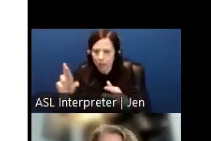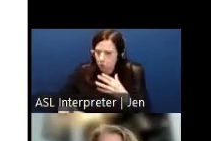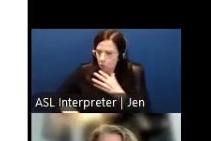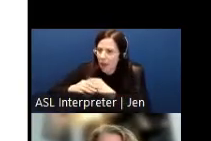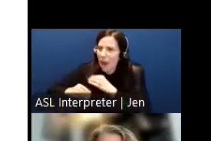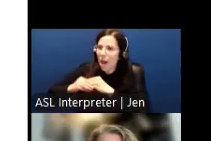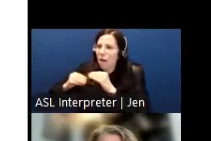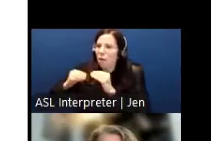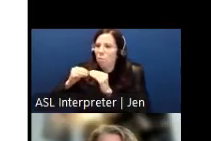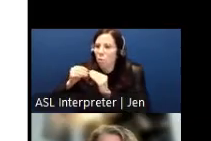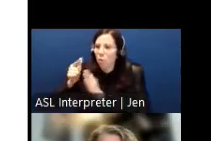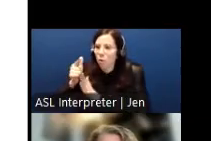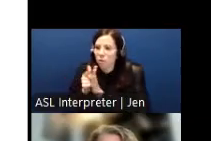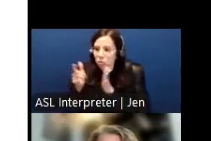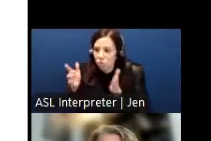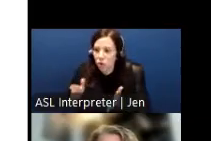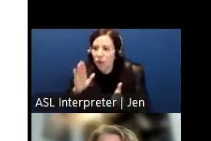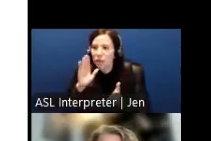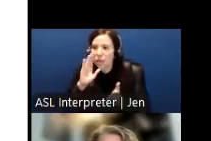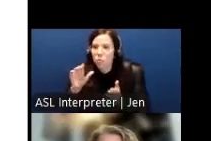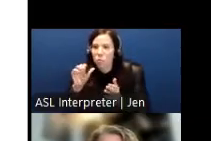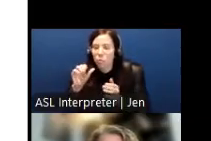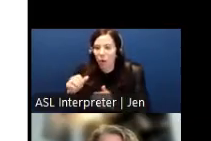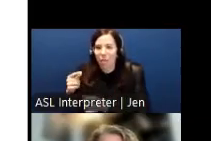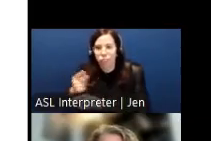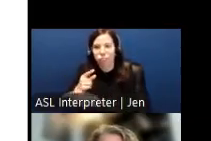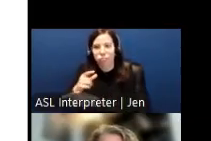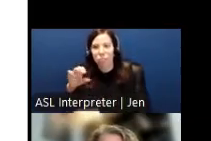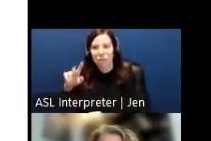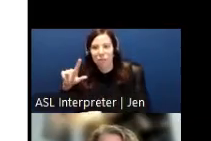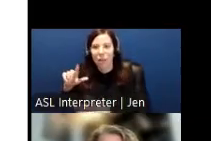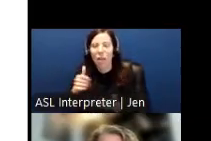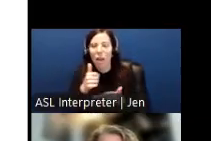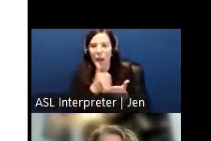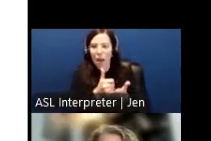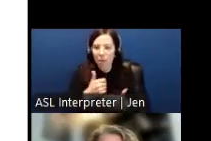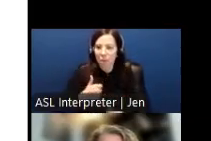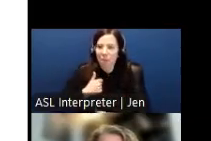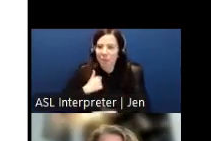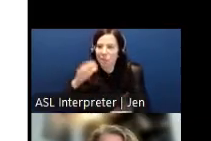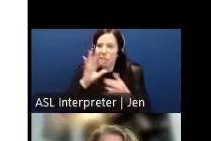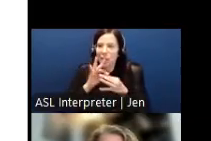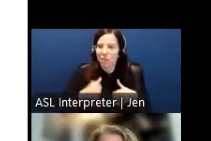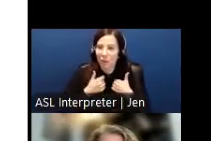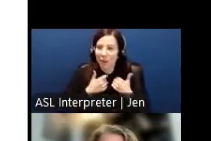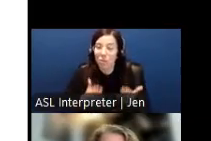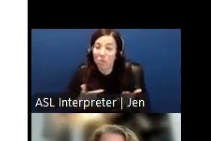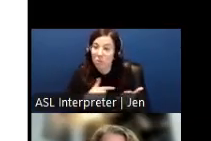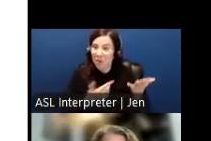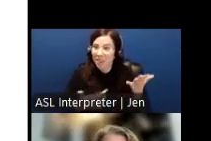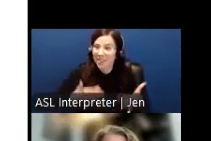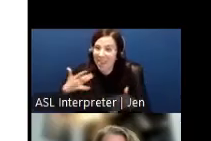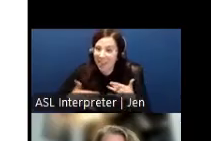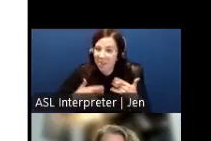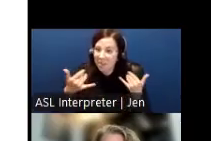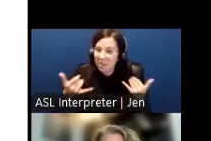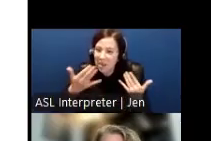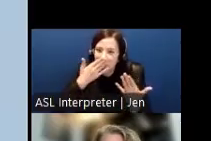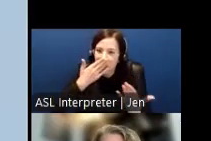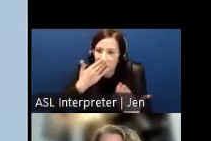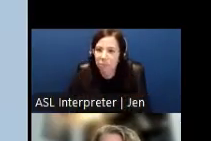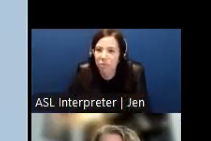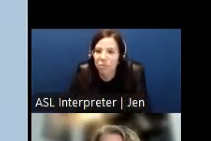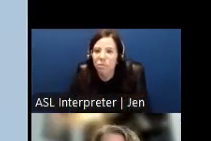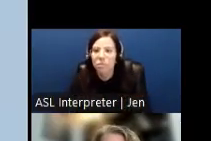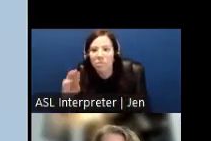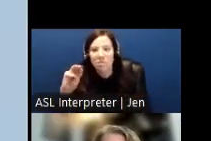attorneys who can, civilian attorneys who can help military connected survivors. So really excited for today. Thanks.